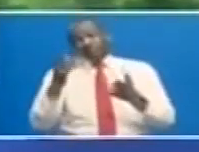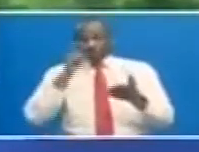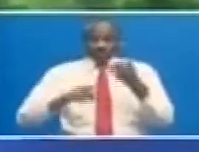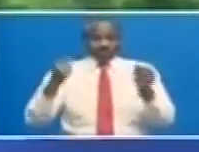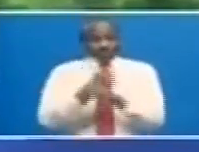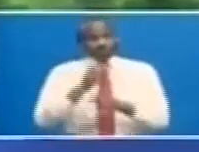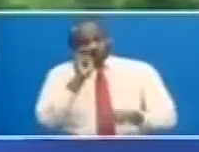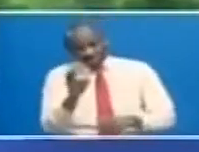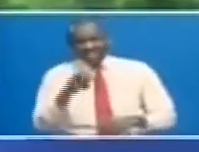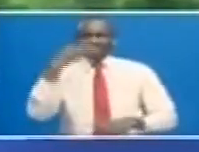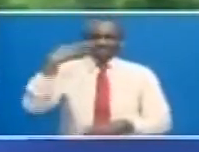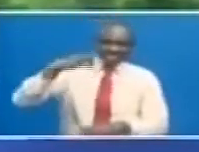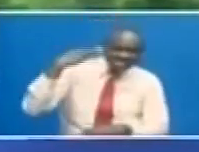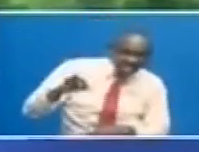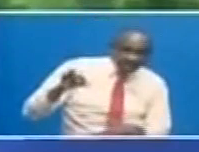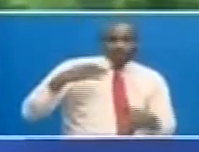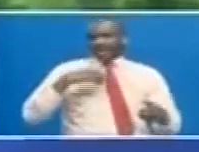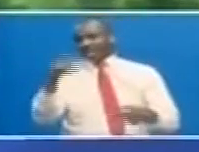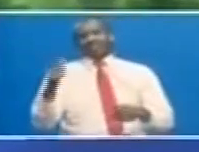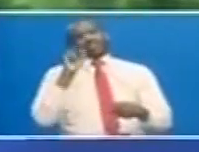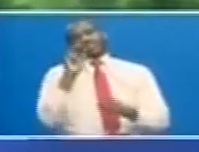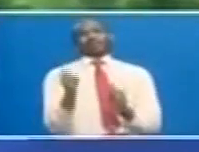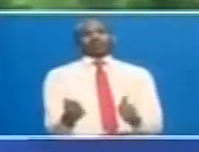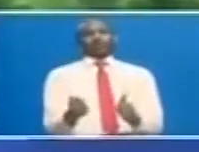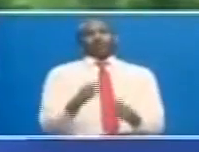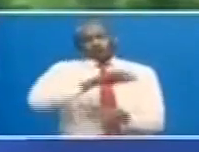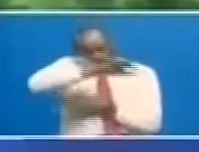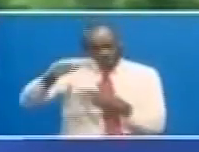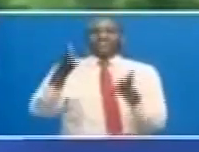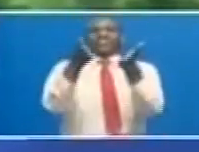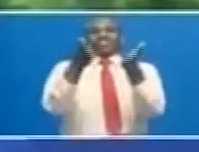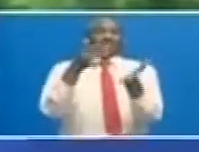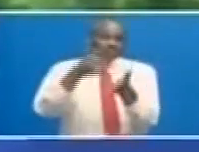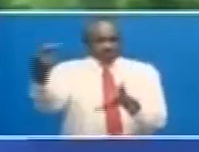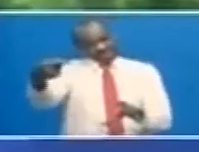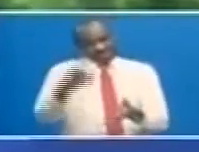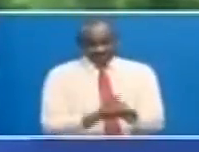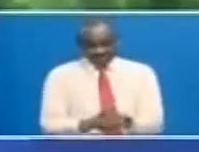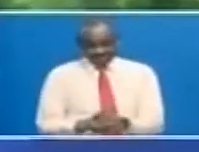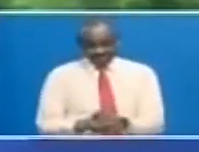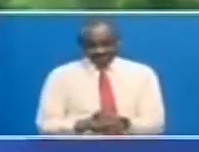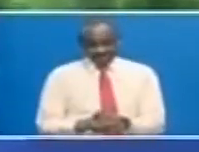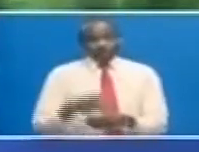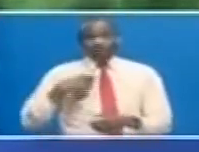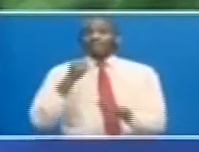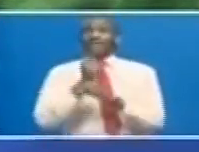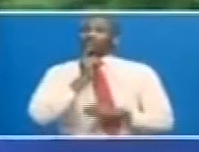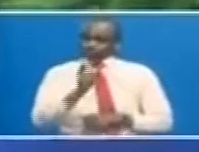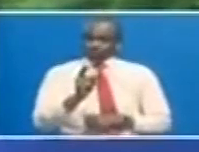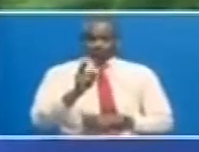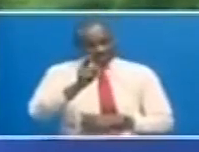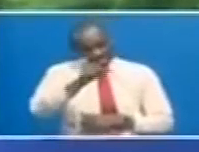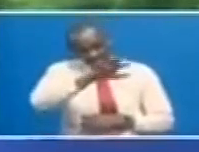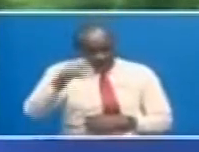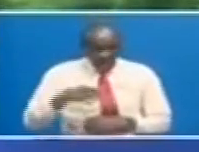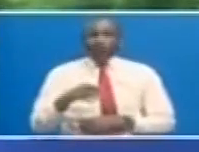is vegetable and whatever. All those are there. So we make sure that